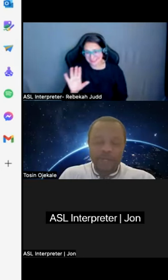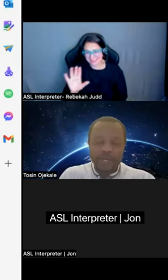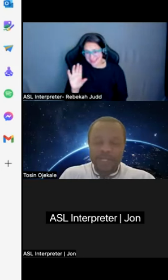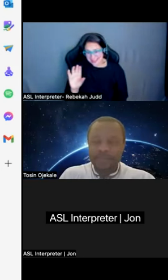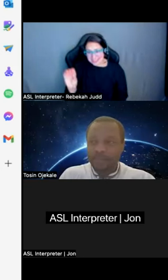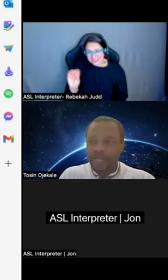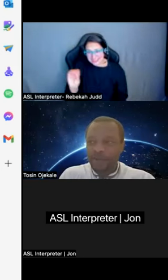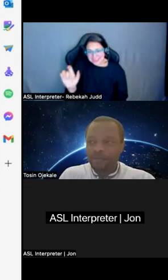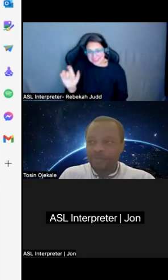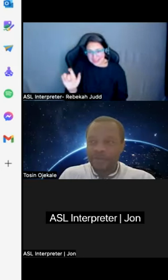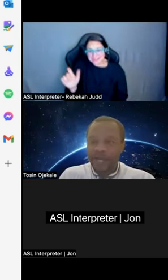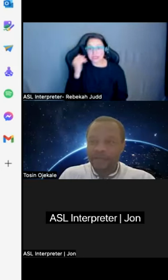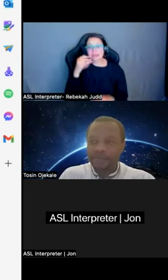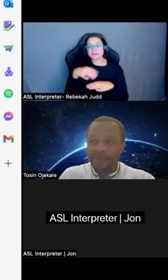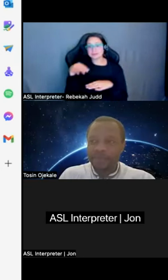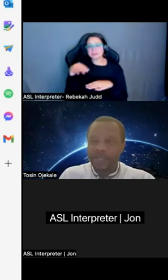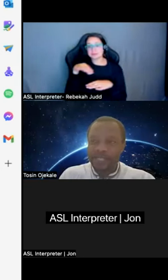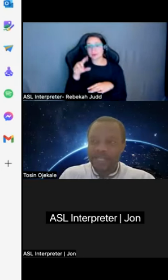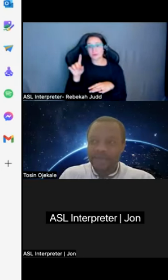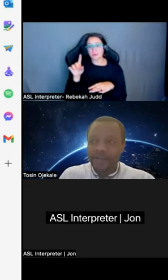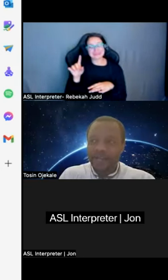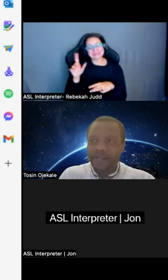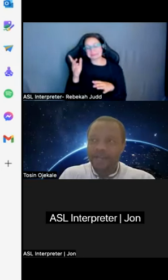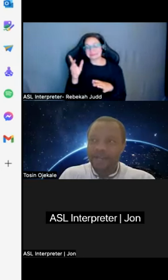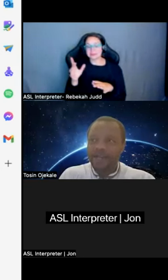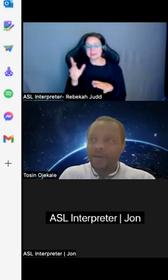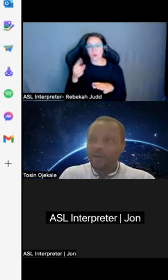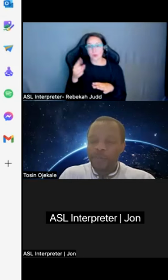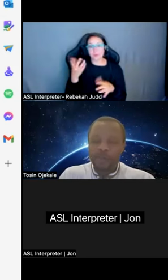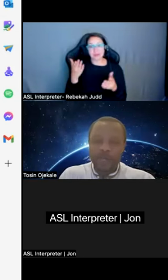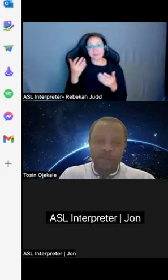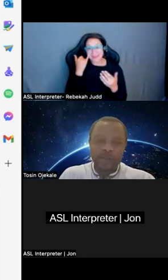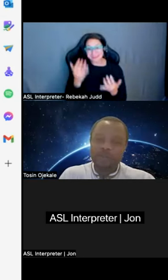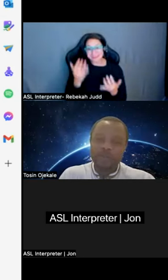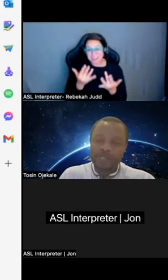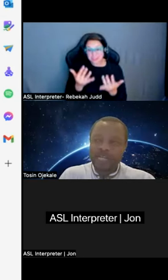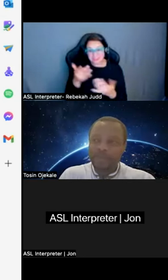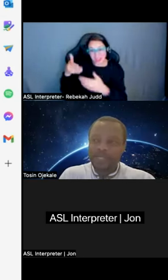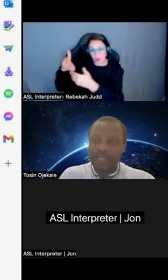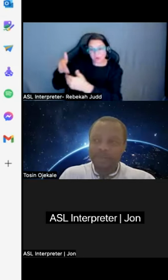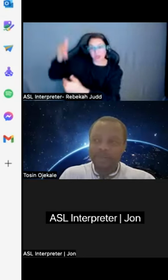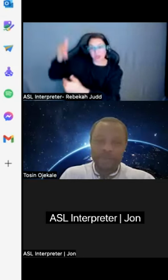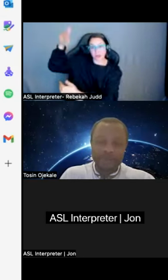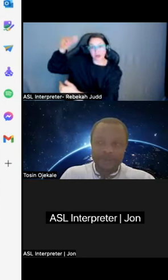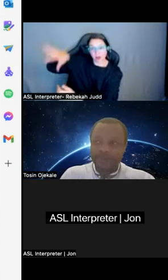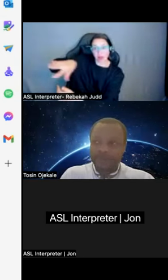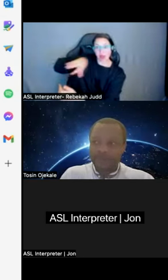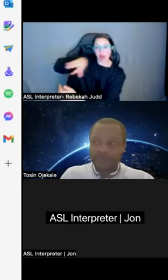smoke, yes, maybe that would be fine. But the moment there's fire, opening window most time doesn't help.